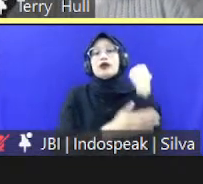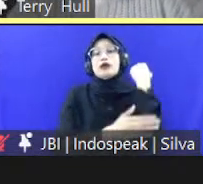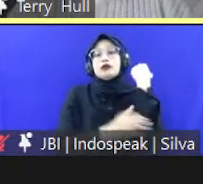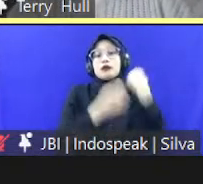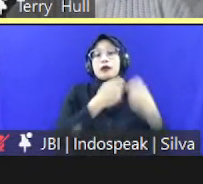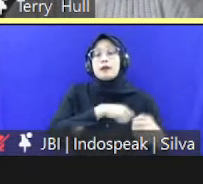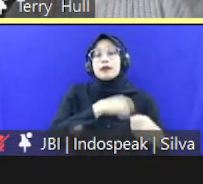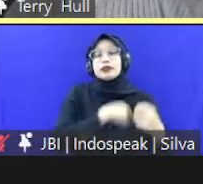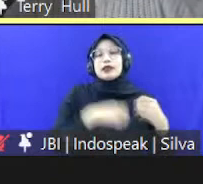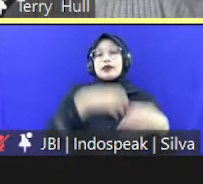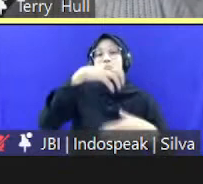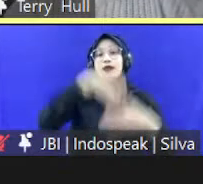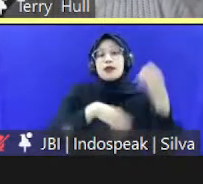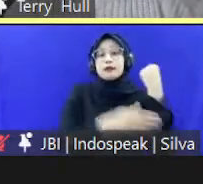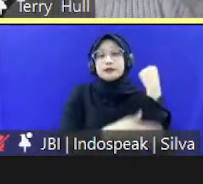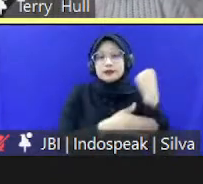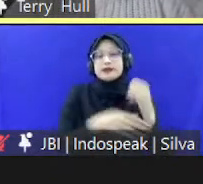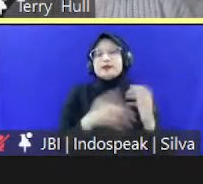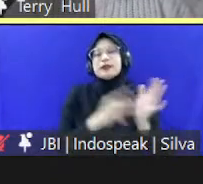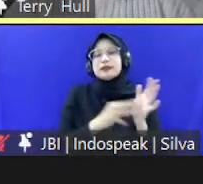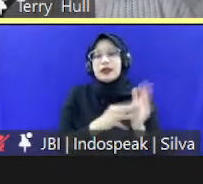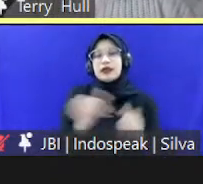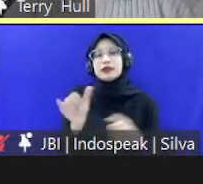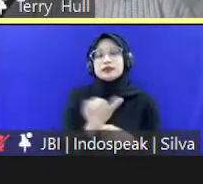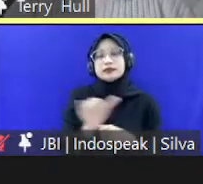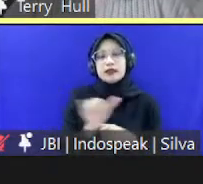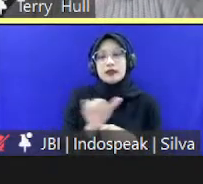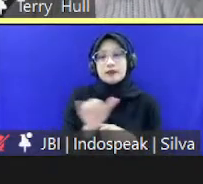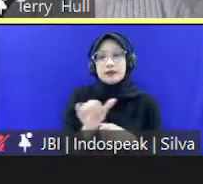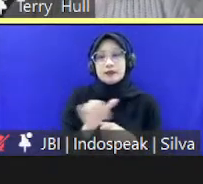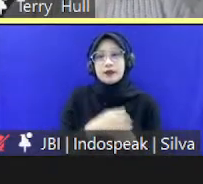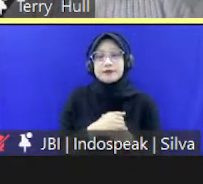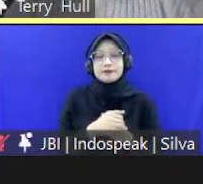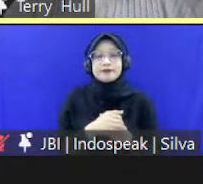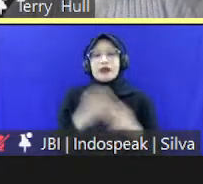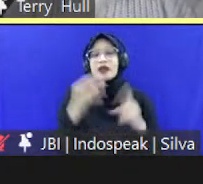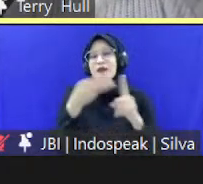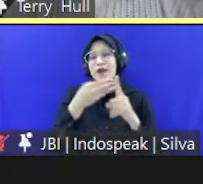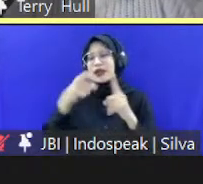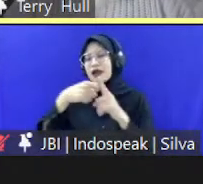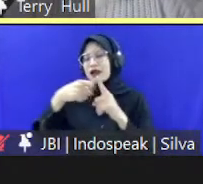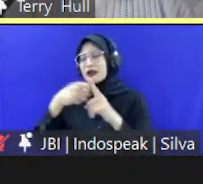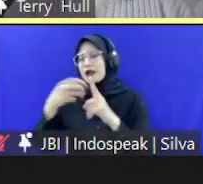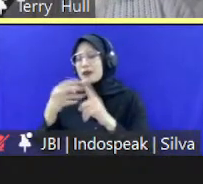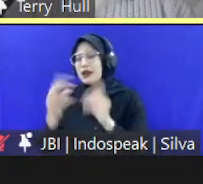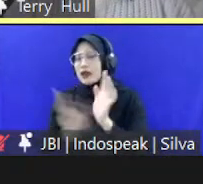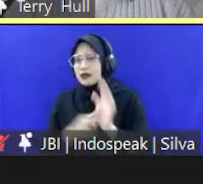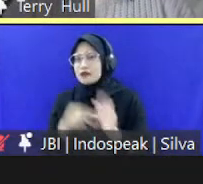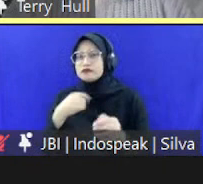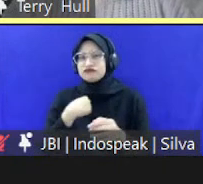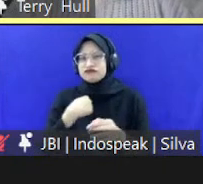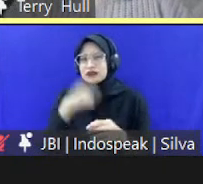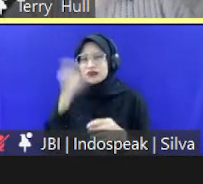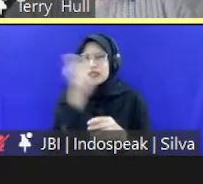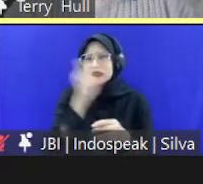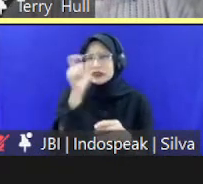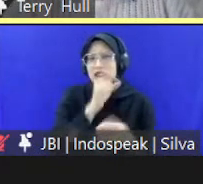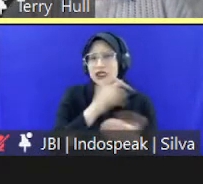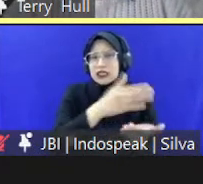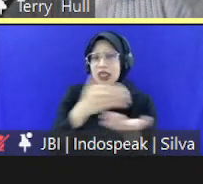BKKBN, I keep looking, where is the family planning data? That seems to be gone, and now we have